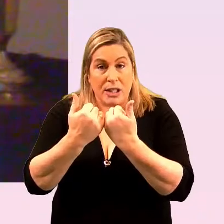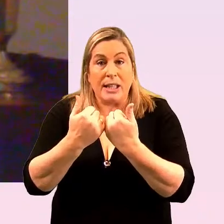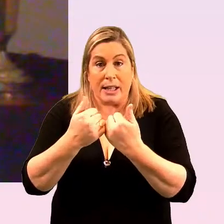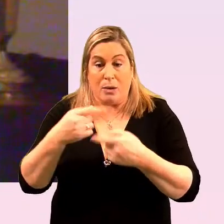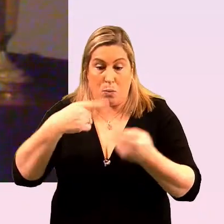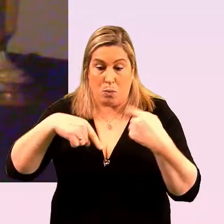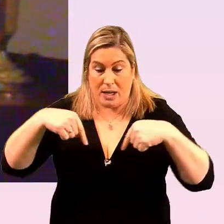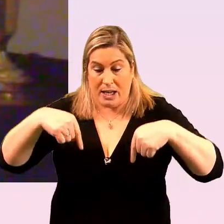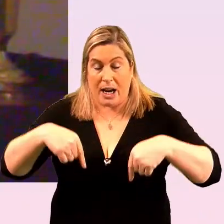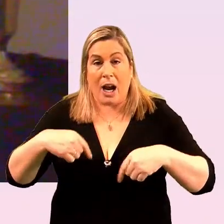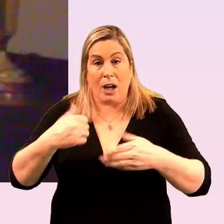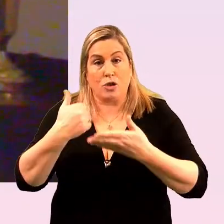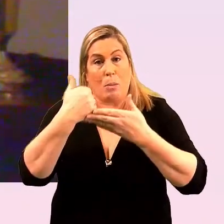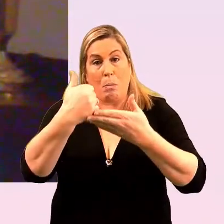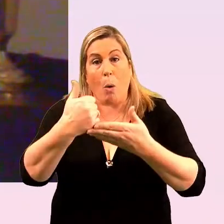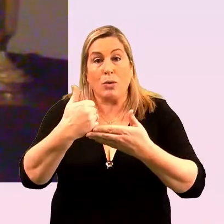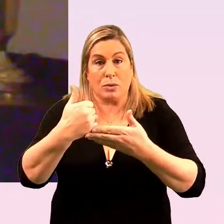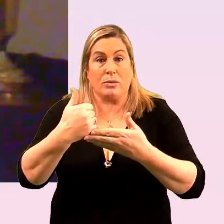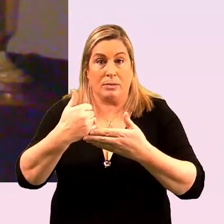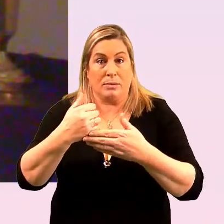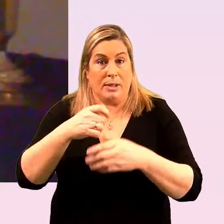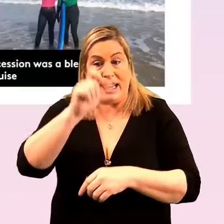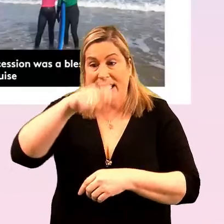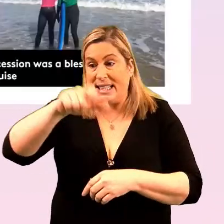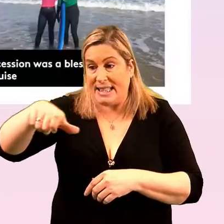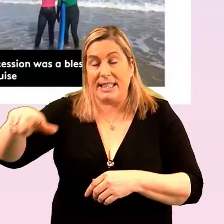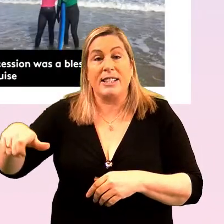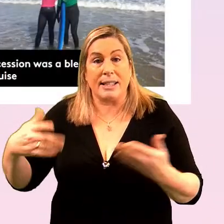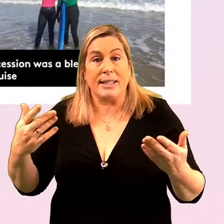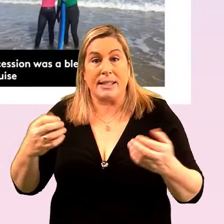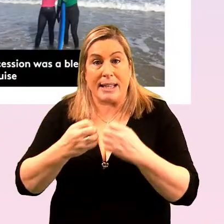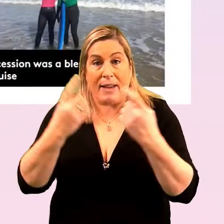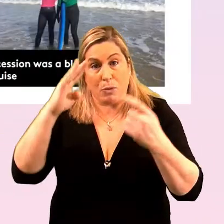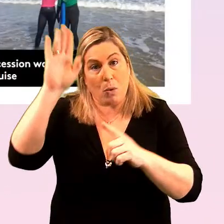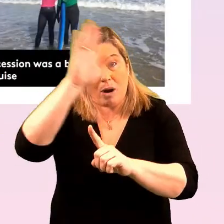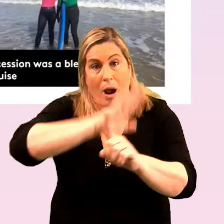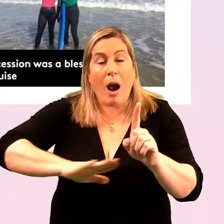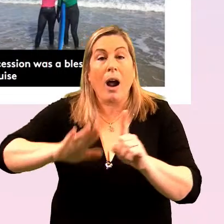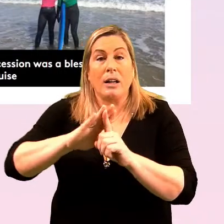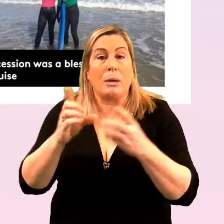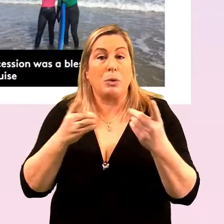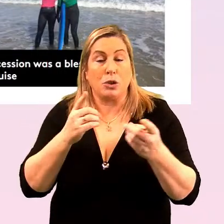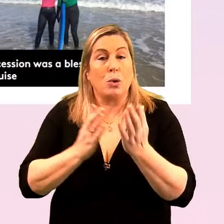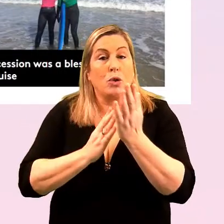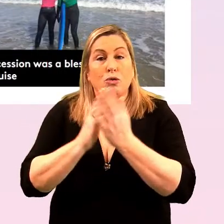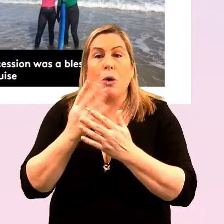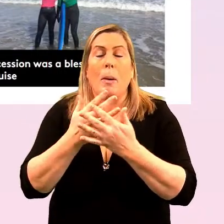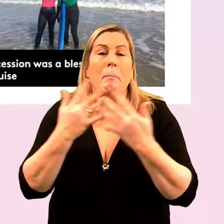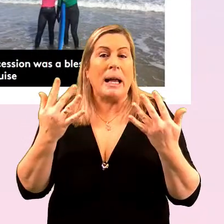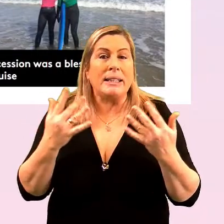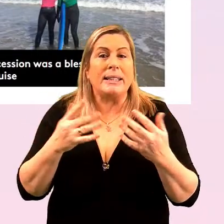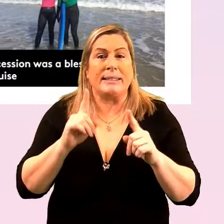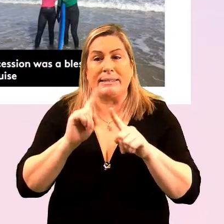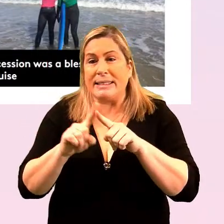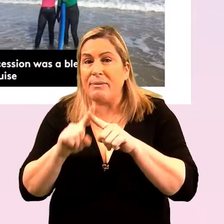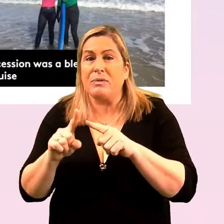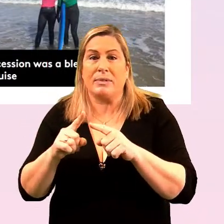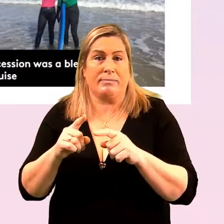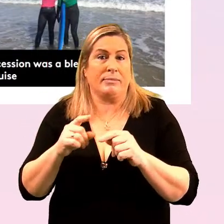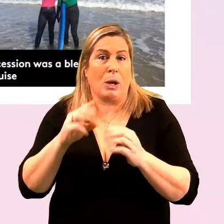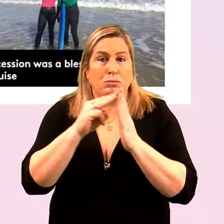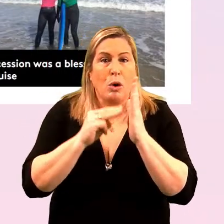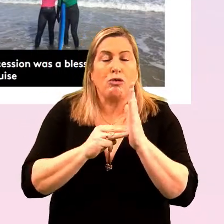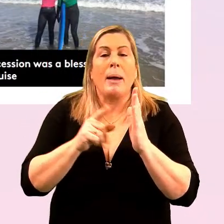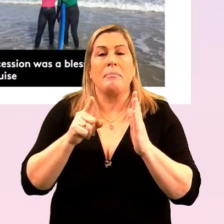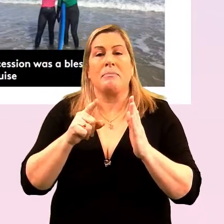know, we're here to support citizens, and we do that through many of the aspects that Siobhan has highlighted. There are 3